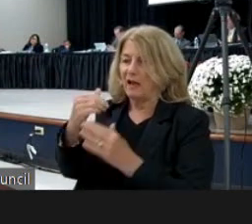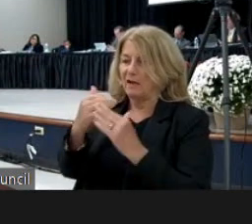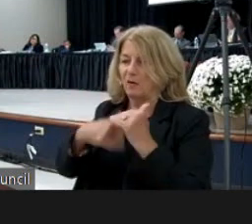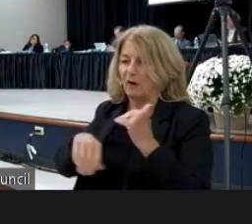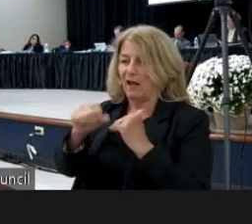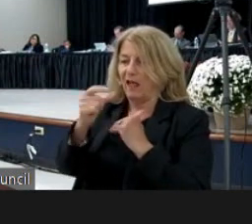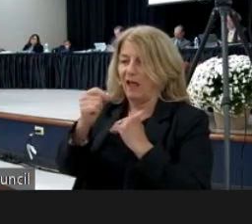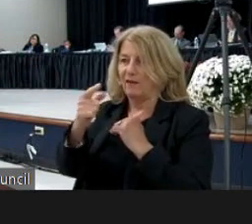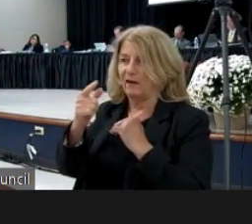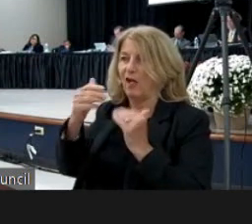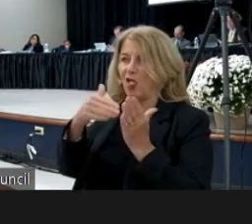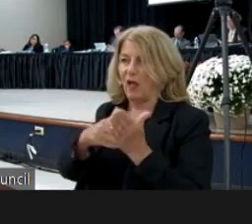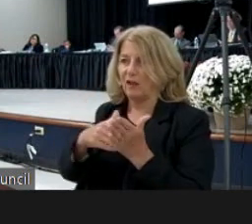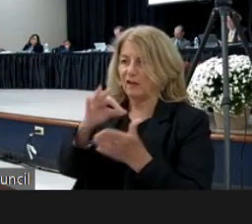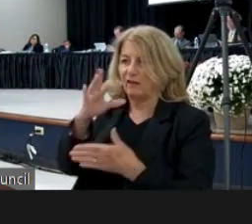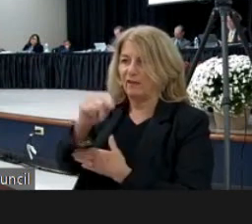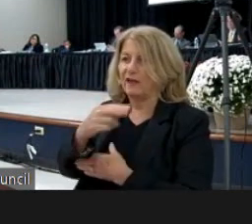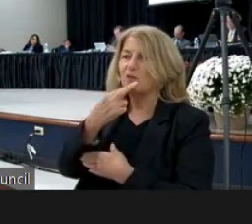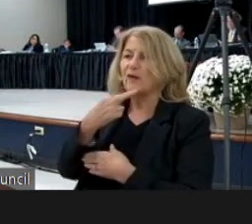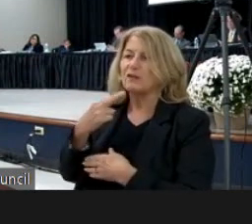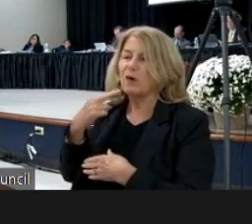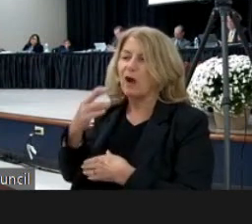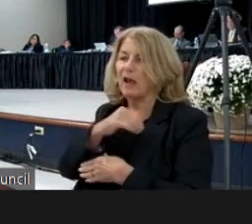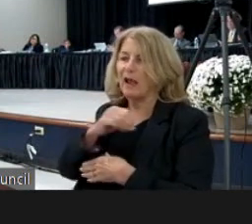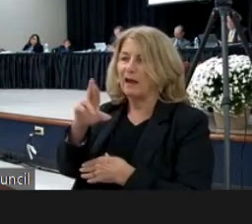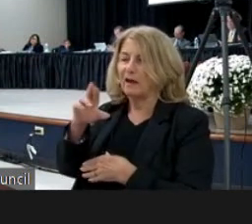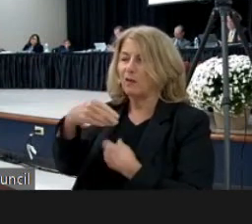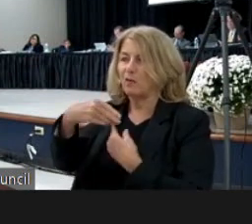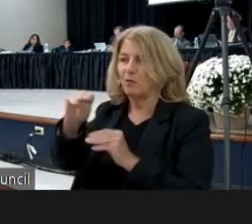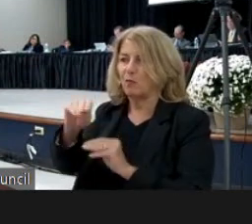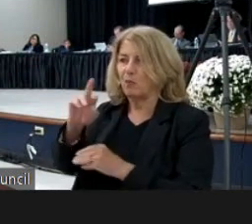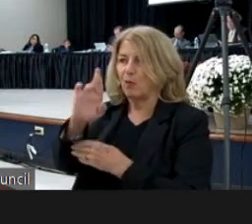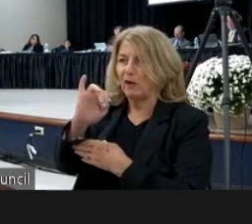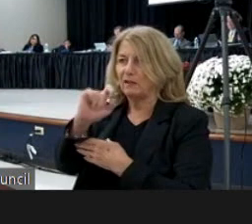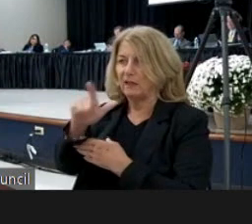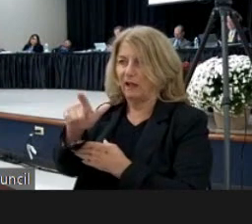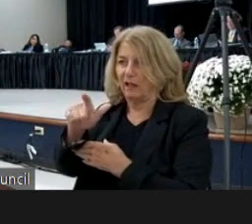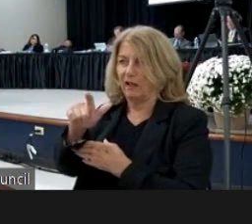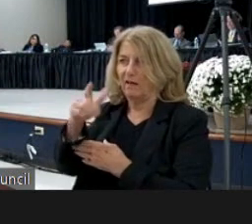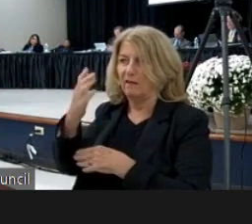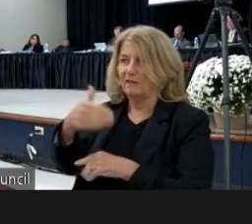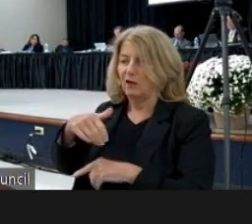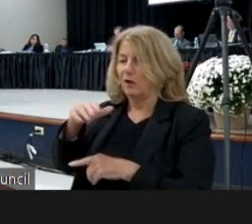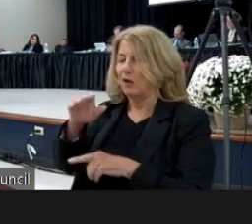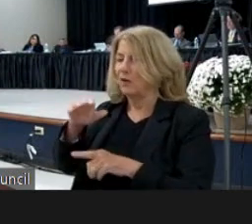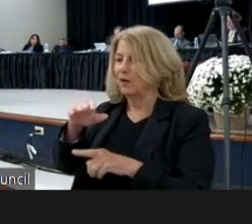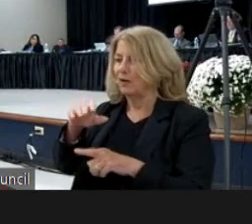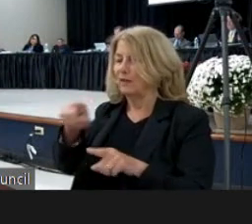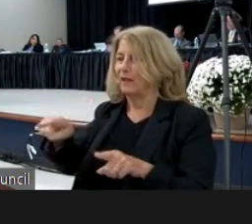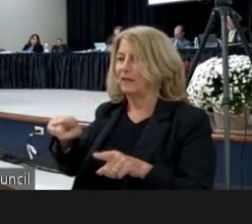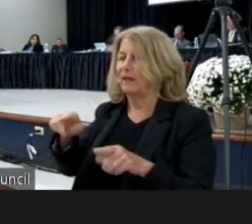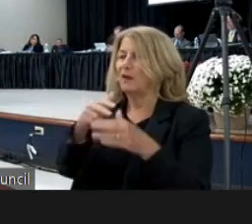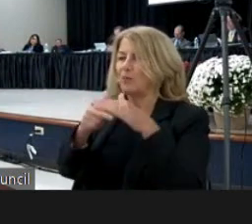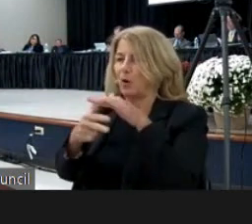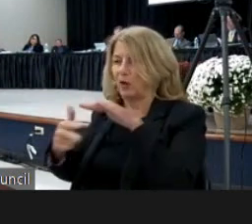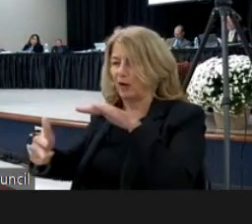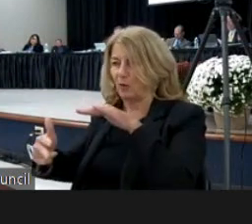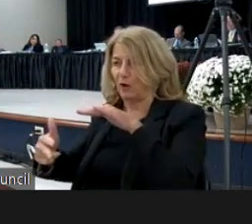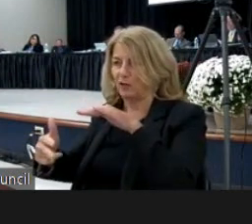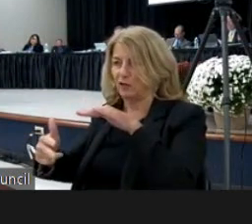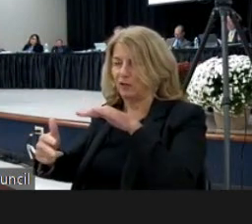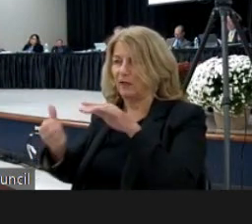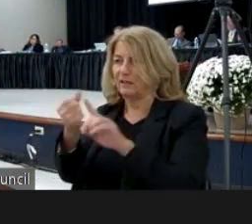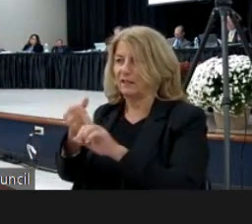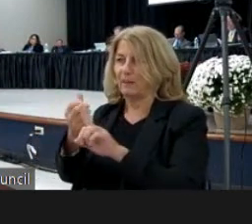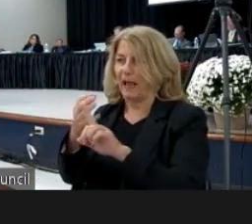of restaurant and space facing View Parks. And then a parking garage that has expanded, as Paul